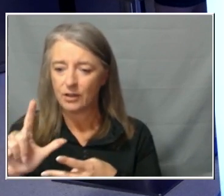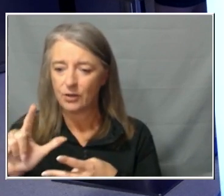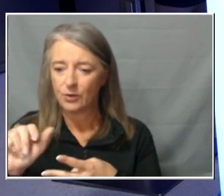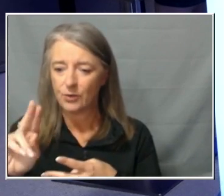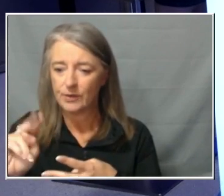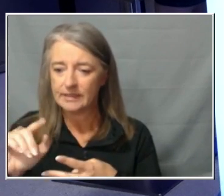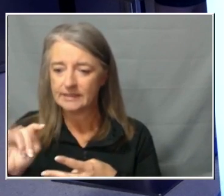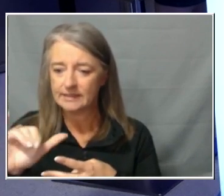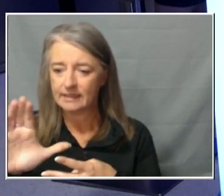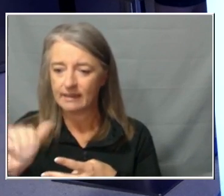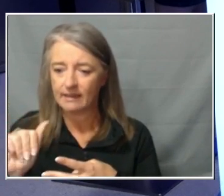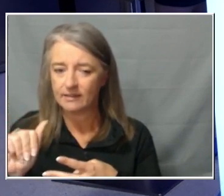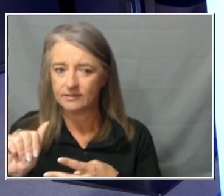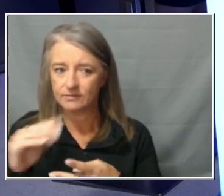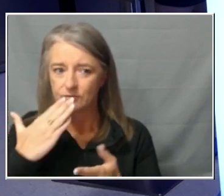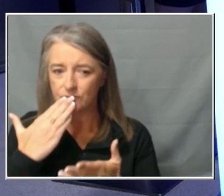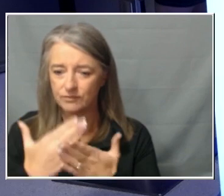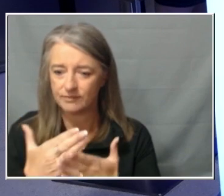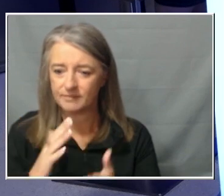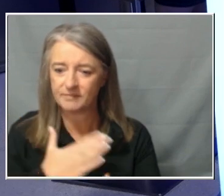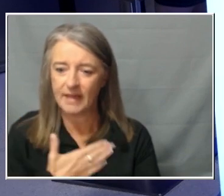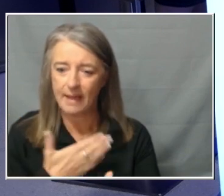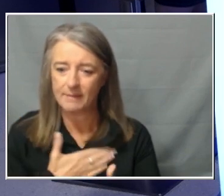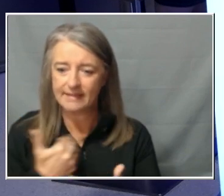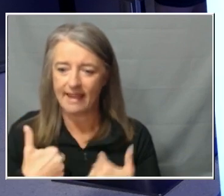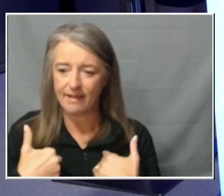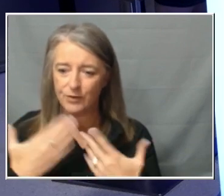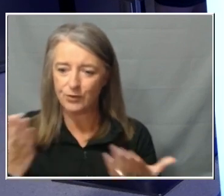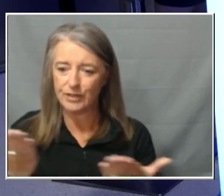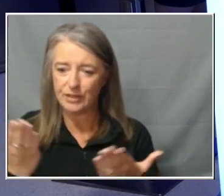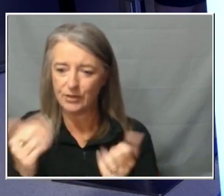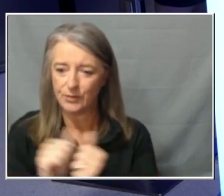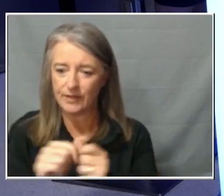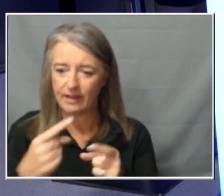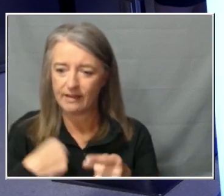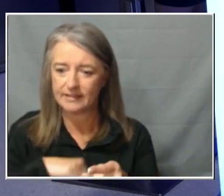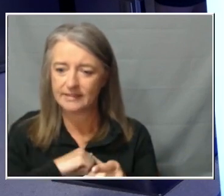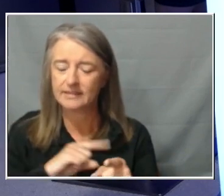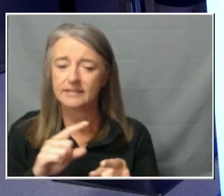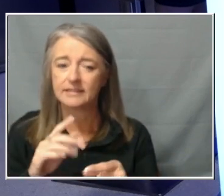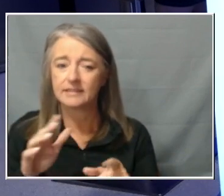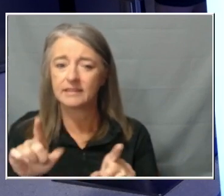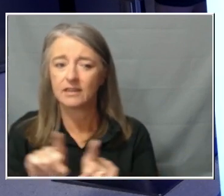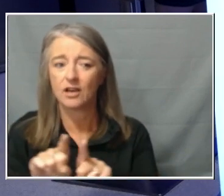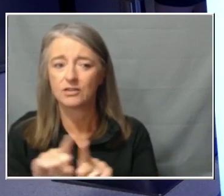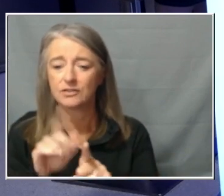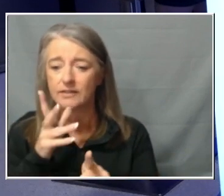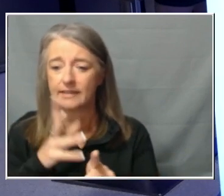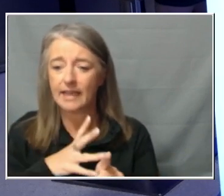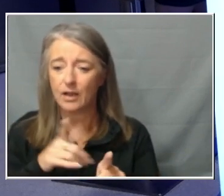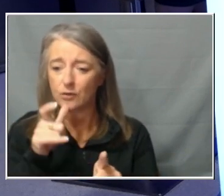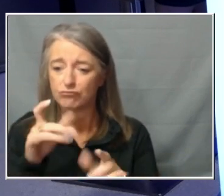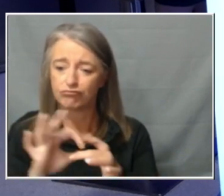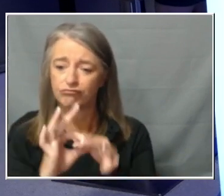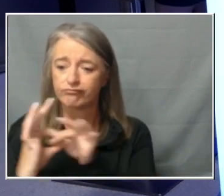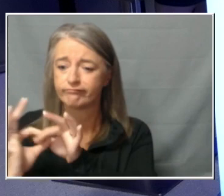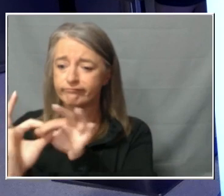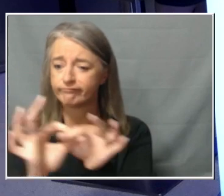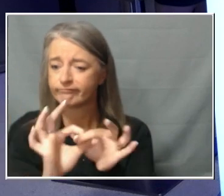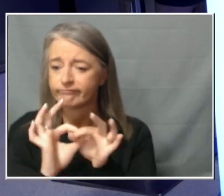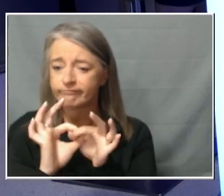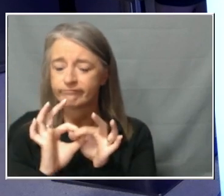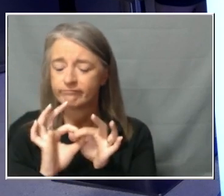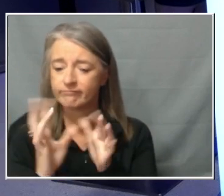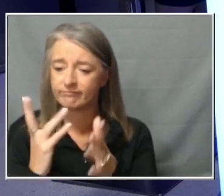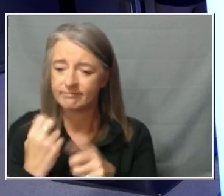Center. How are you? I'm doing well, thank you. Good to have you at the table. And also, this is kind of the gal who puts this whole thing together. You make it, you get